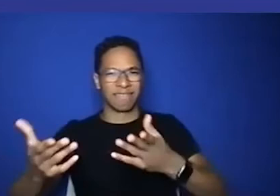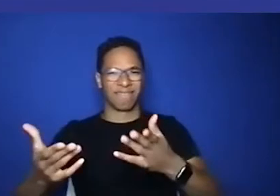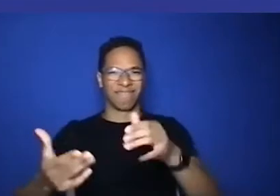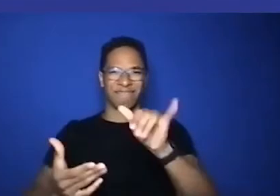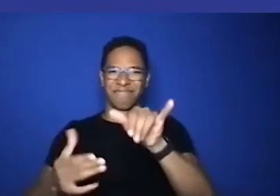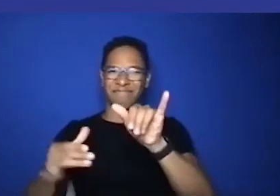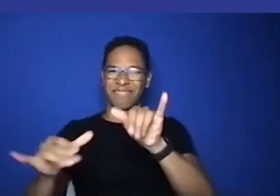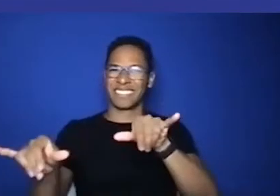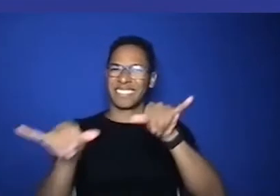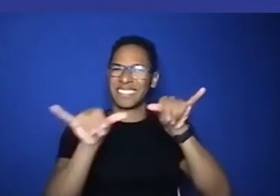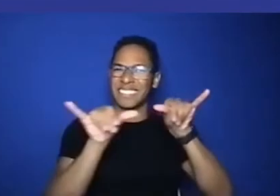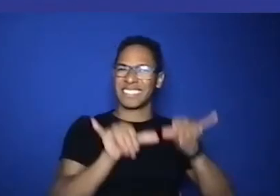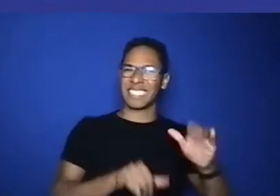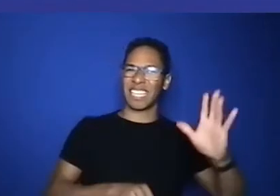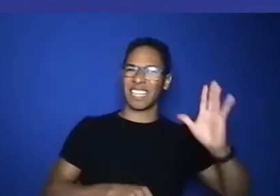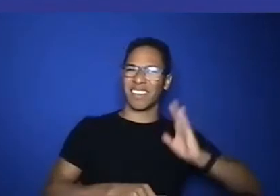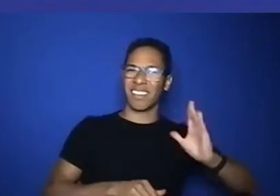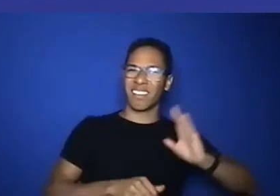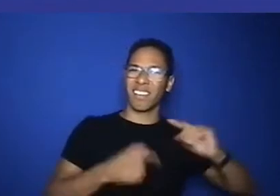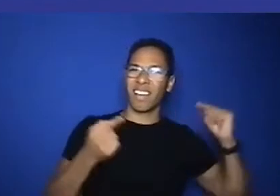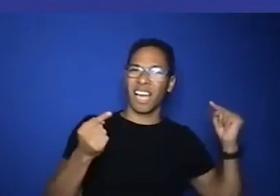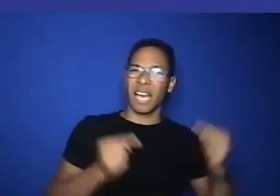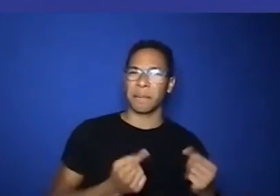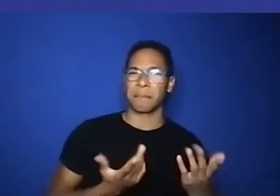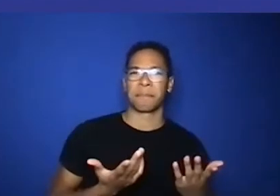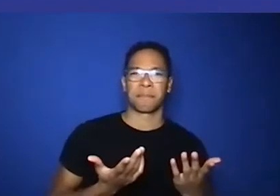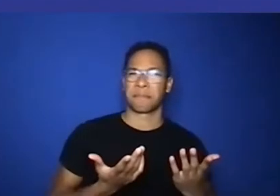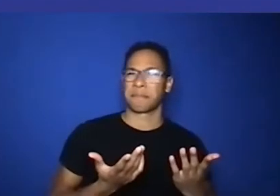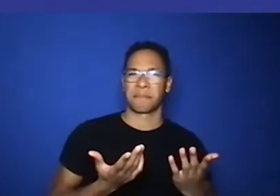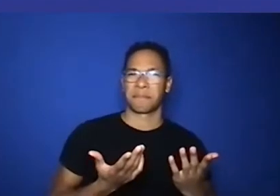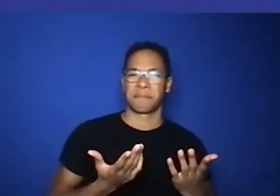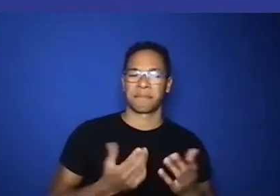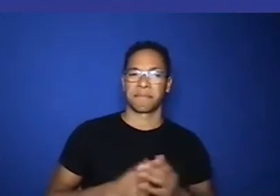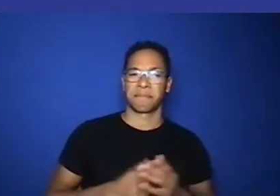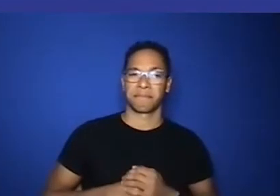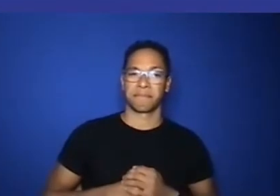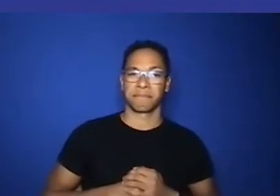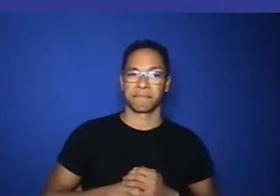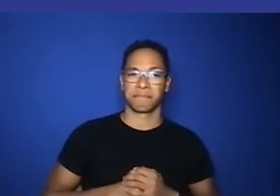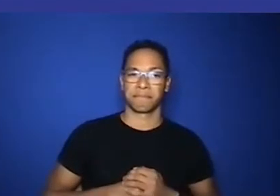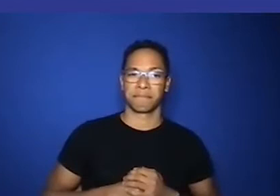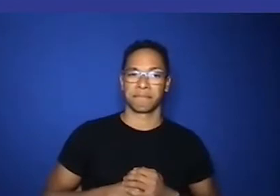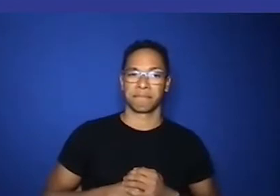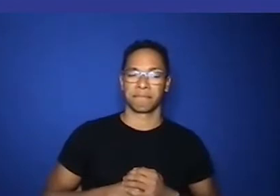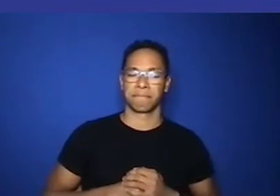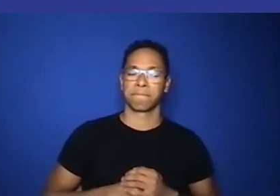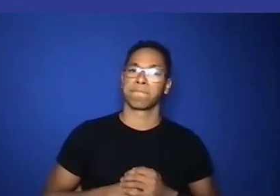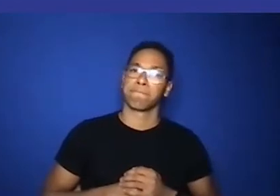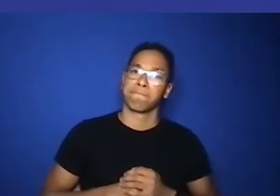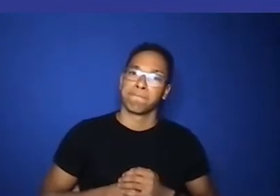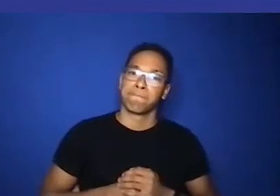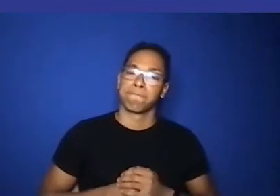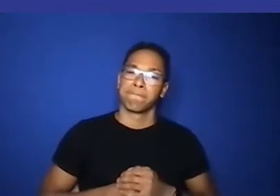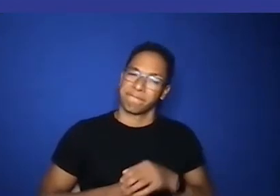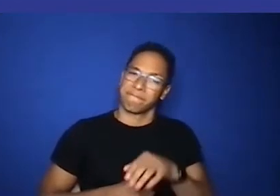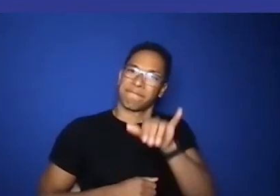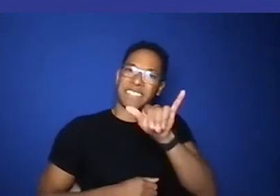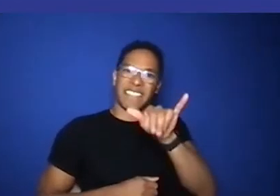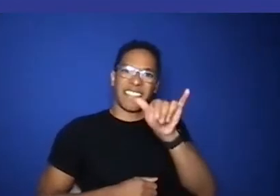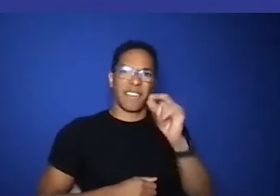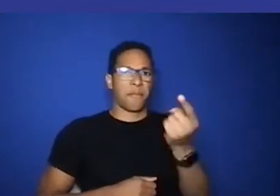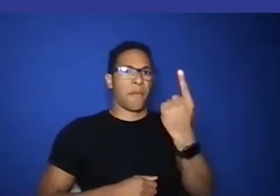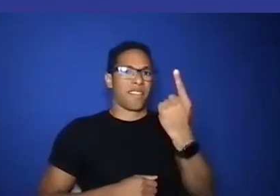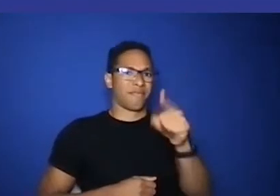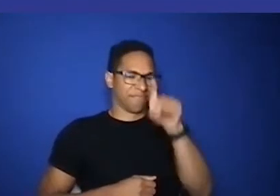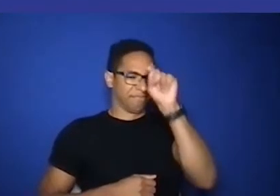of that harm. And like, and I think of so there's that. So there's that question. How can an